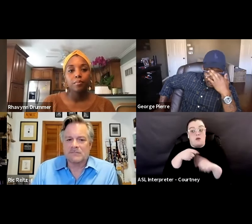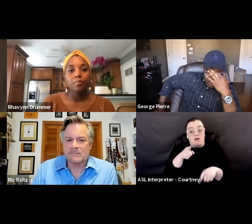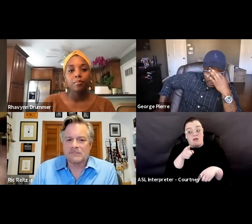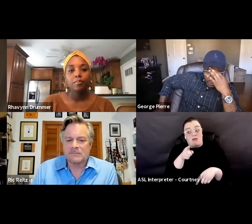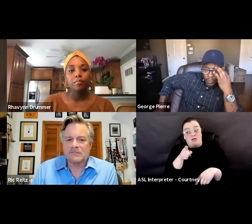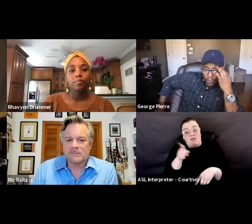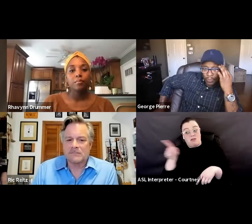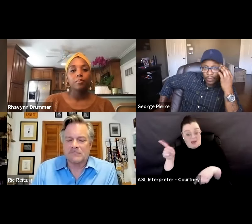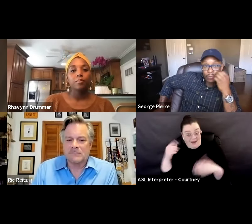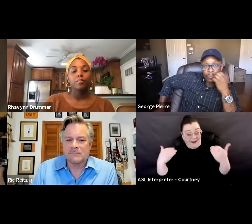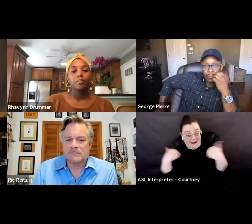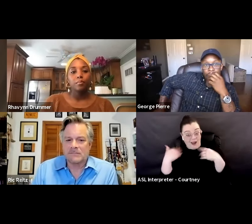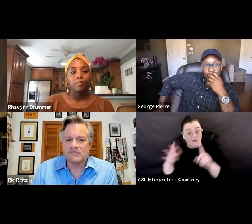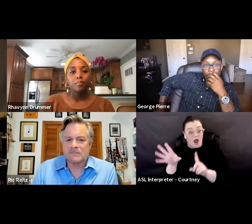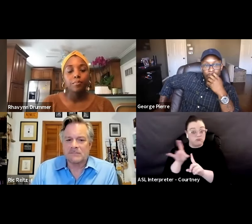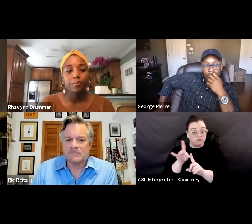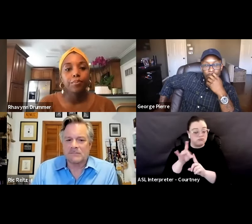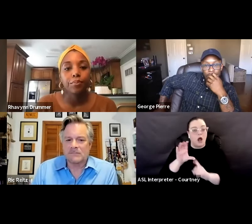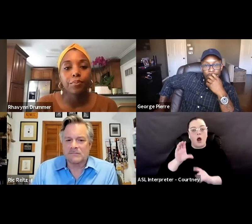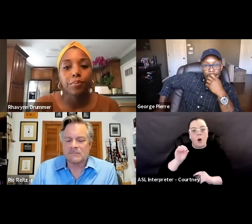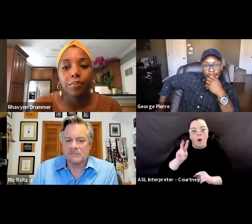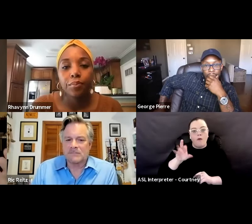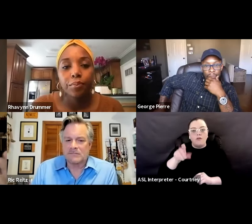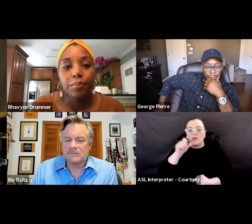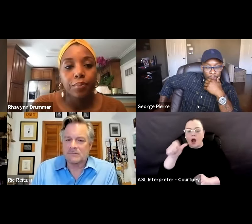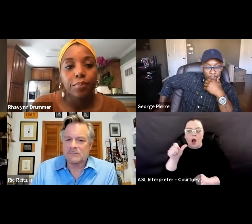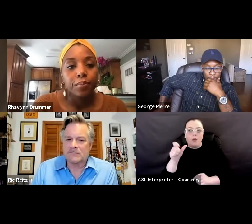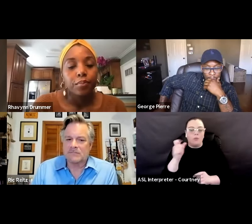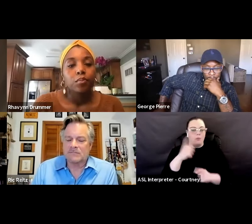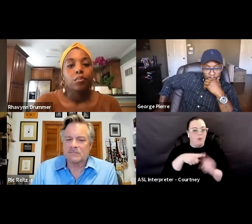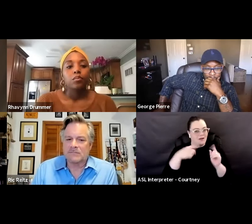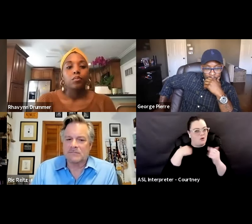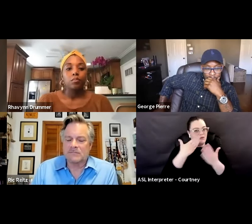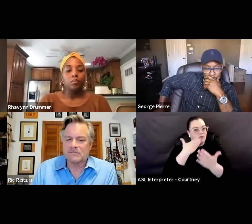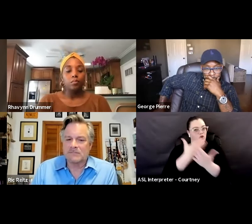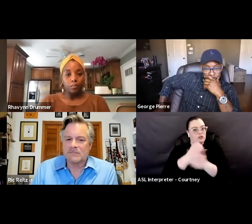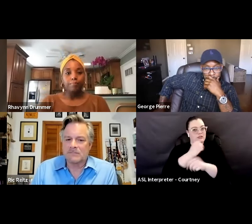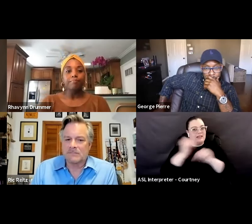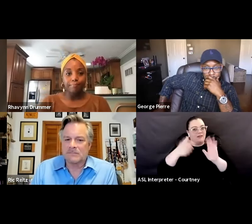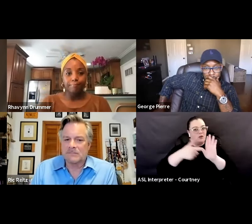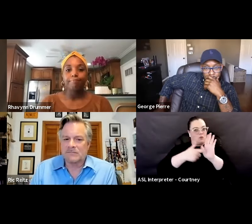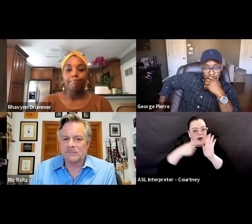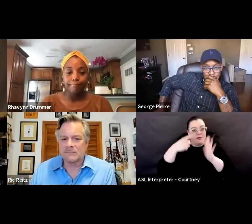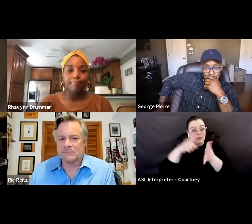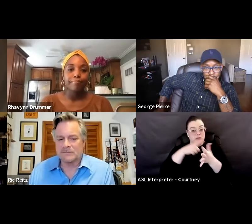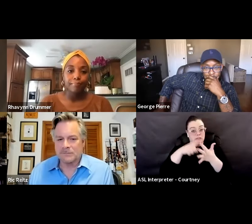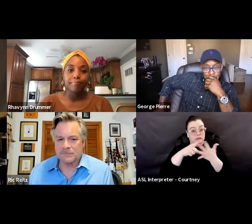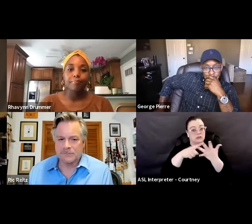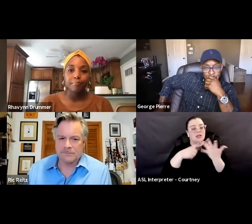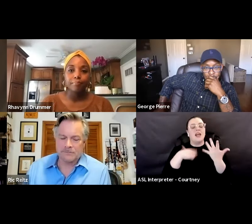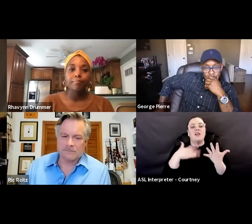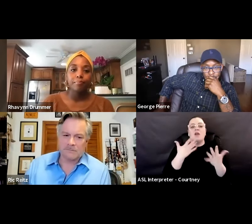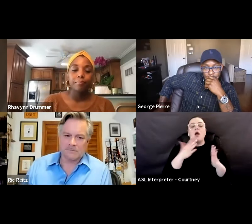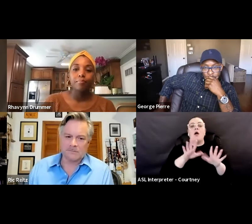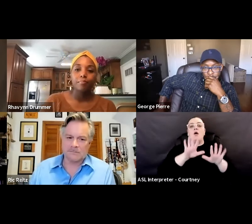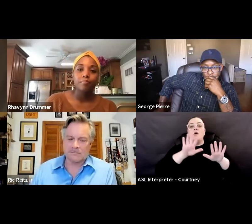fully comfortable and free to be able to be himself and create these moments that he's talking about. But